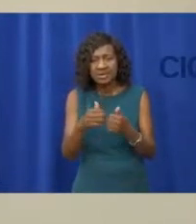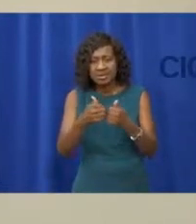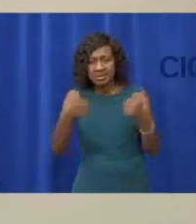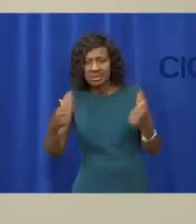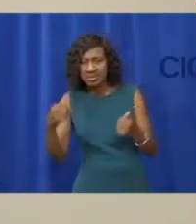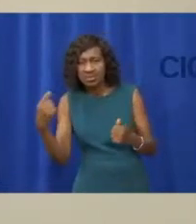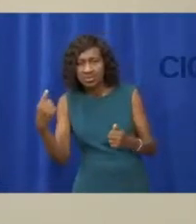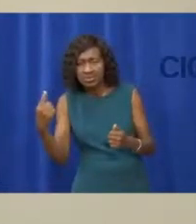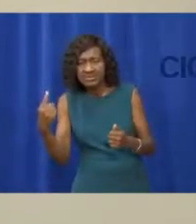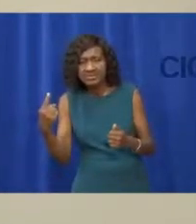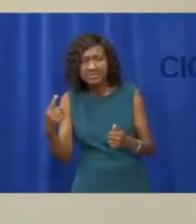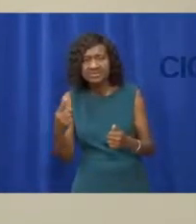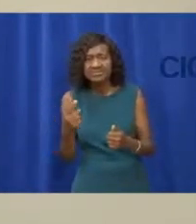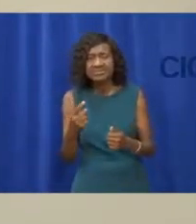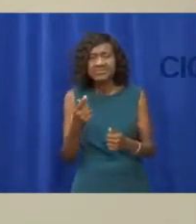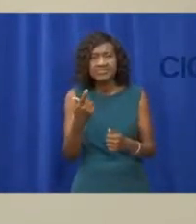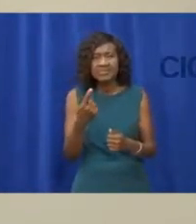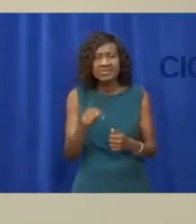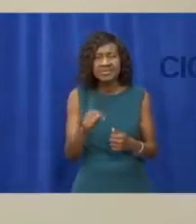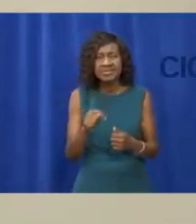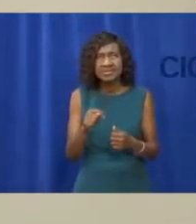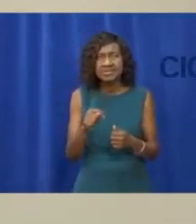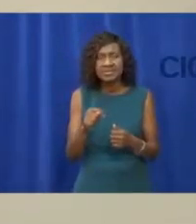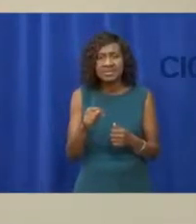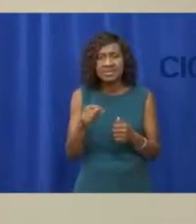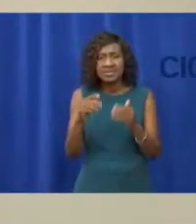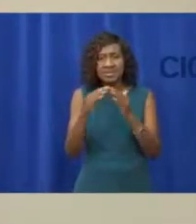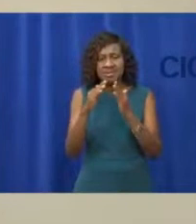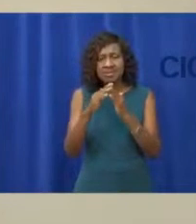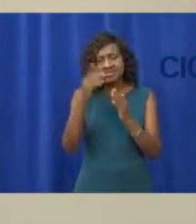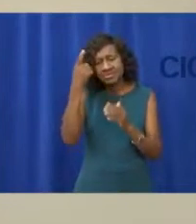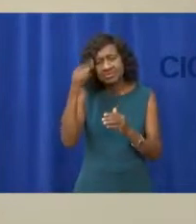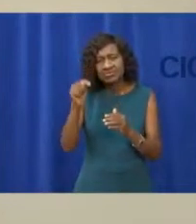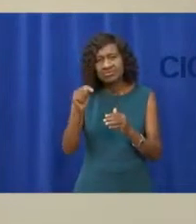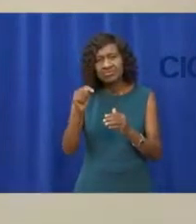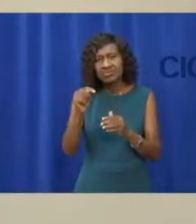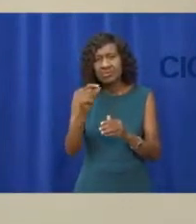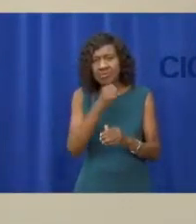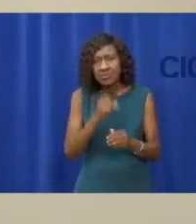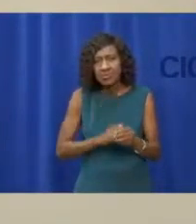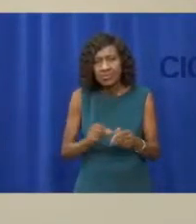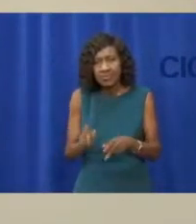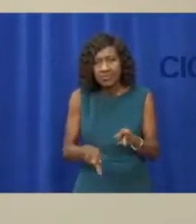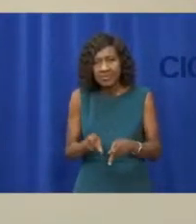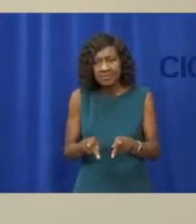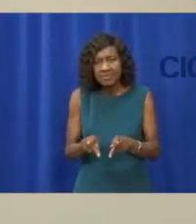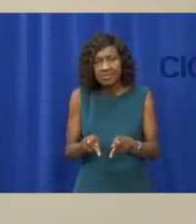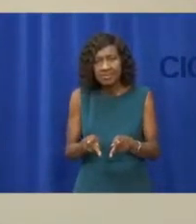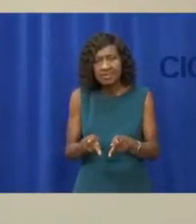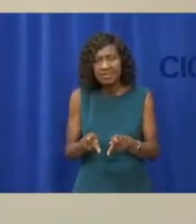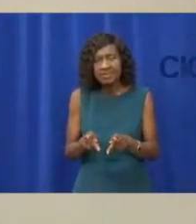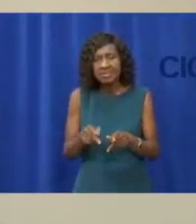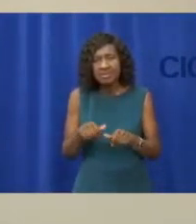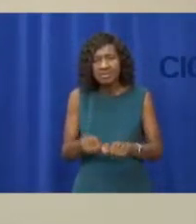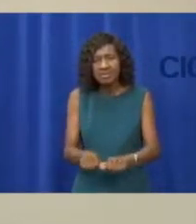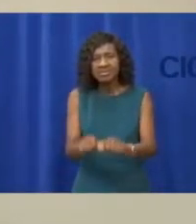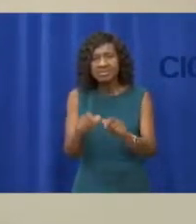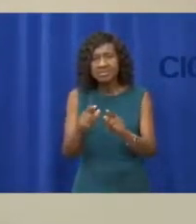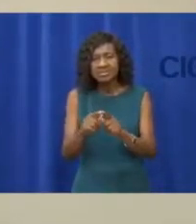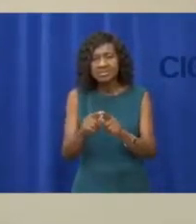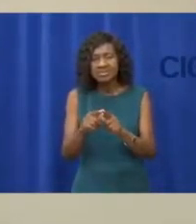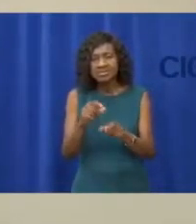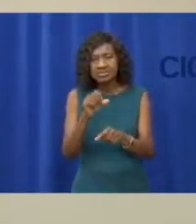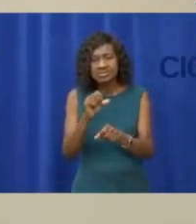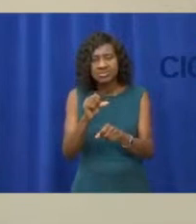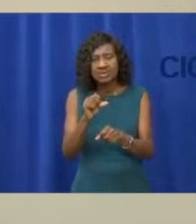The residential facilities for seniors and disabled, both in Grand Cayman and Cayman Brac, continue to operate at